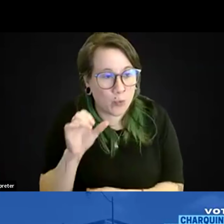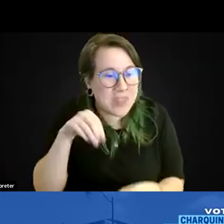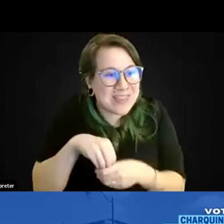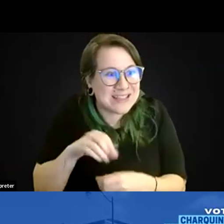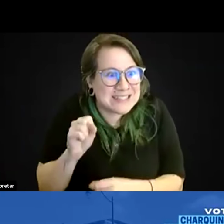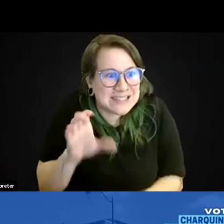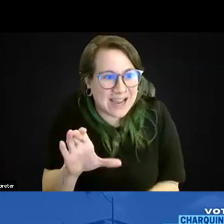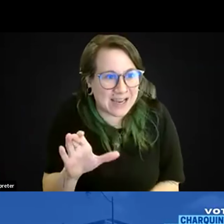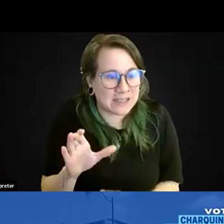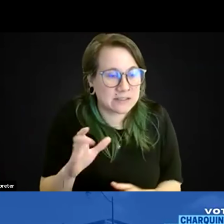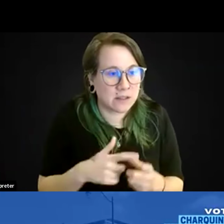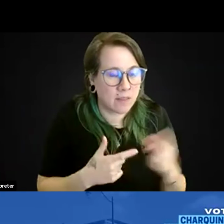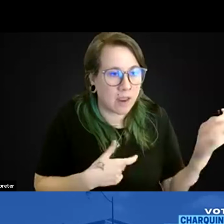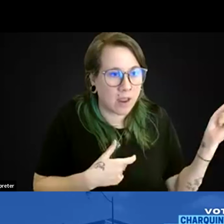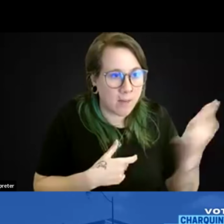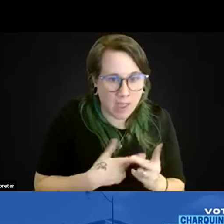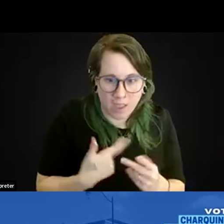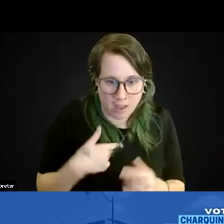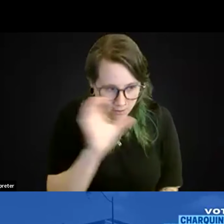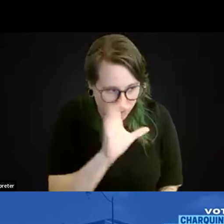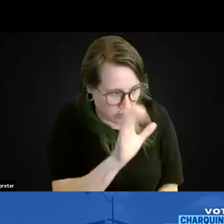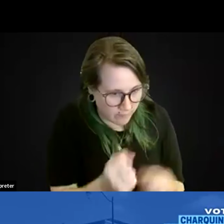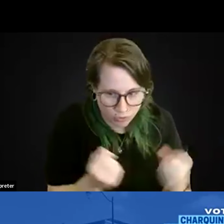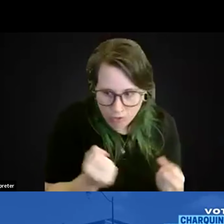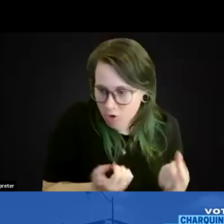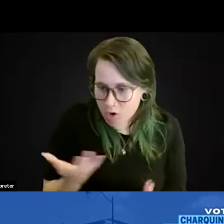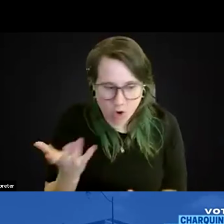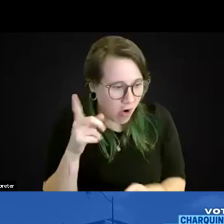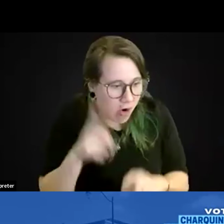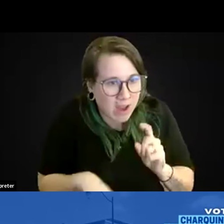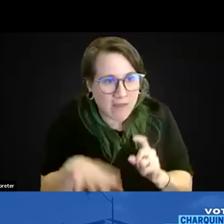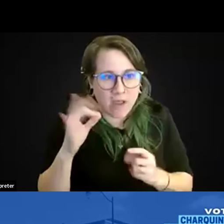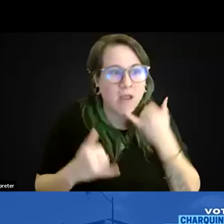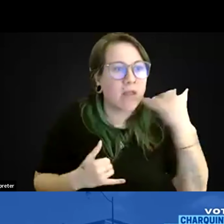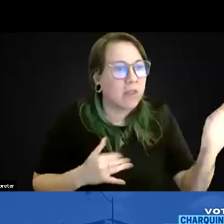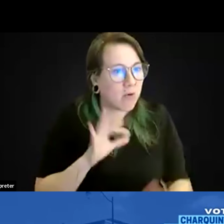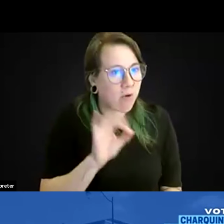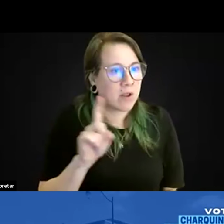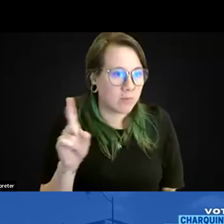come out and they're looking for their car. They can't find it. Then they call the police.